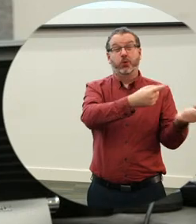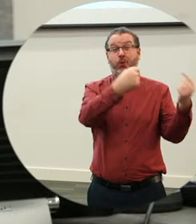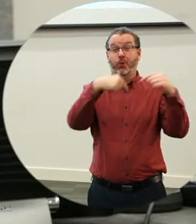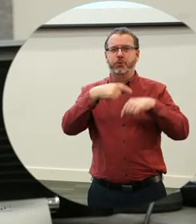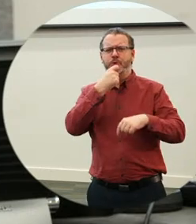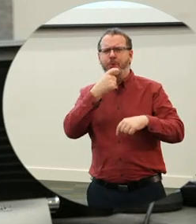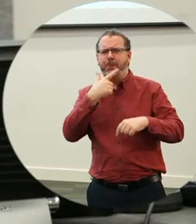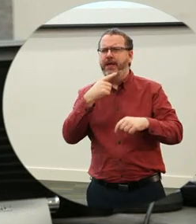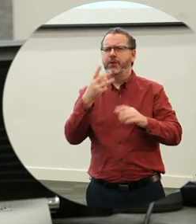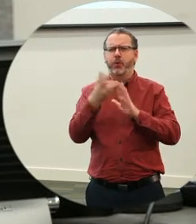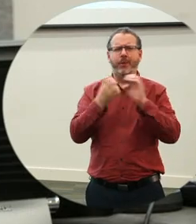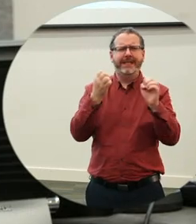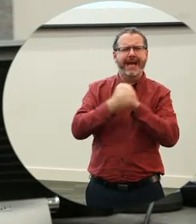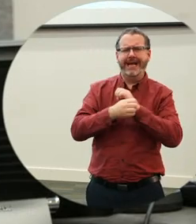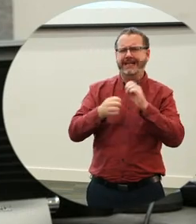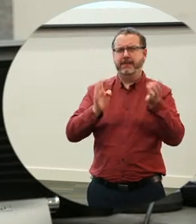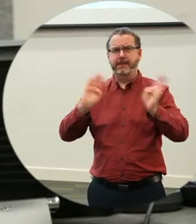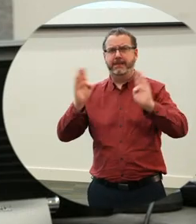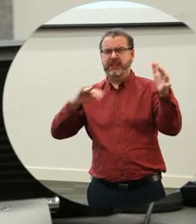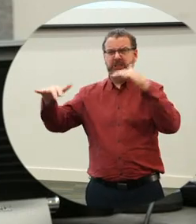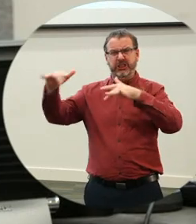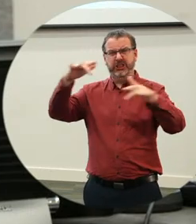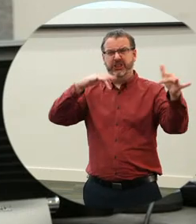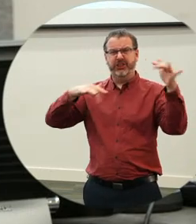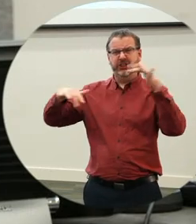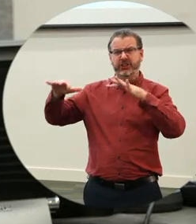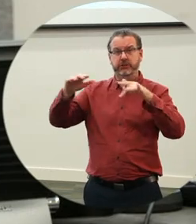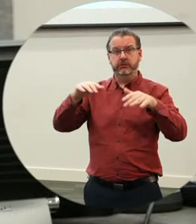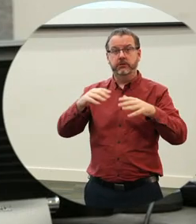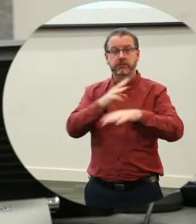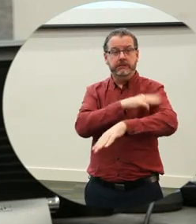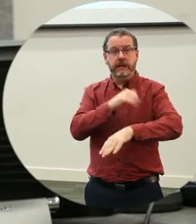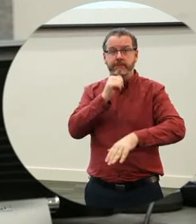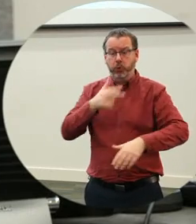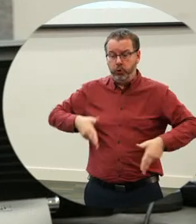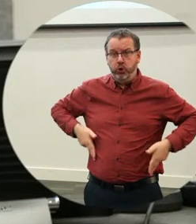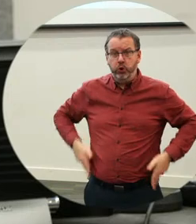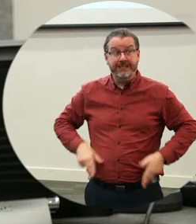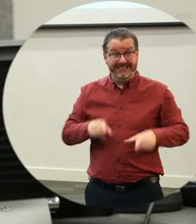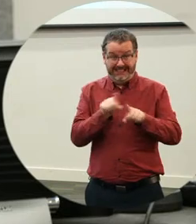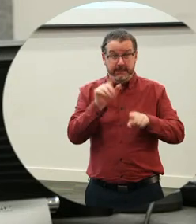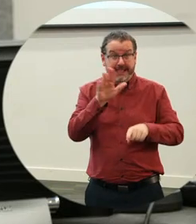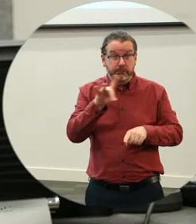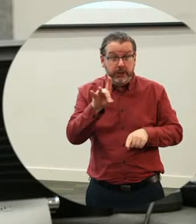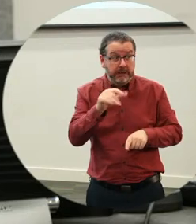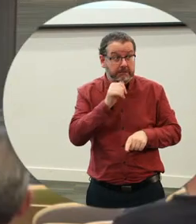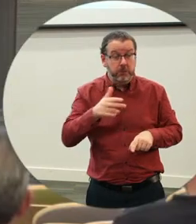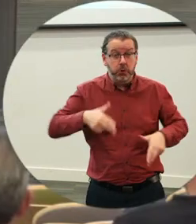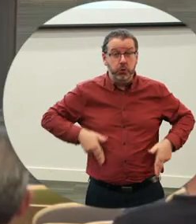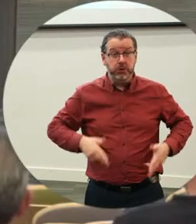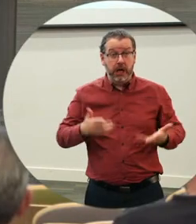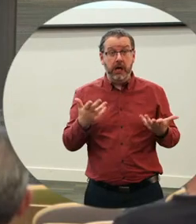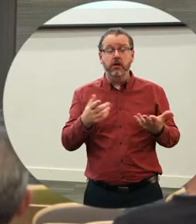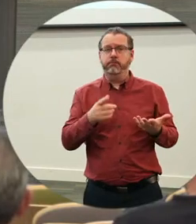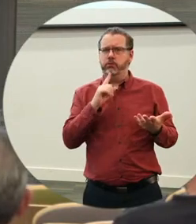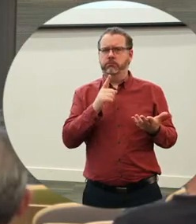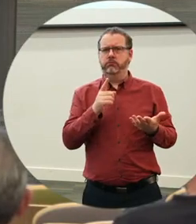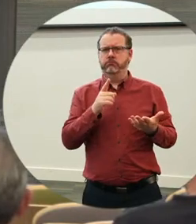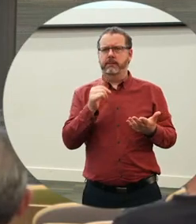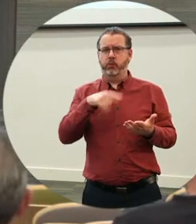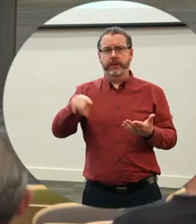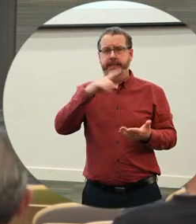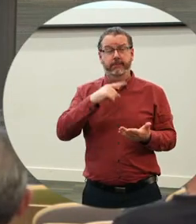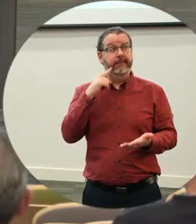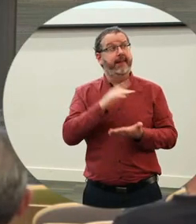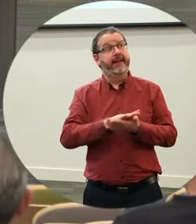there, or suburbs of Limerick, they would be even more surprised. But it is a valuable thing, and it very